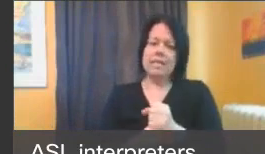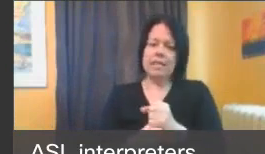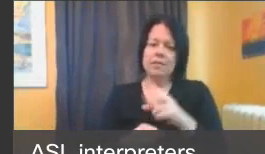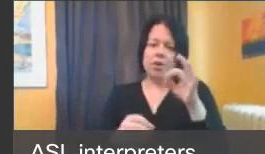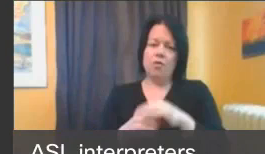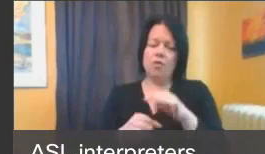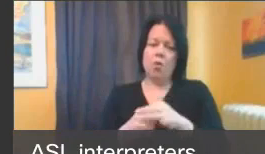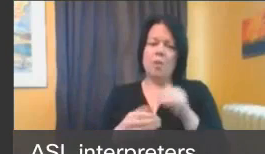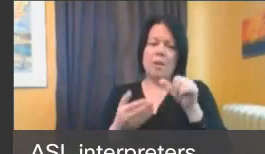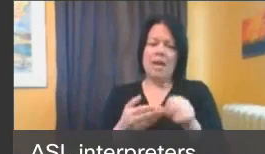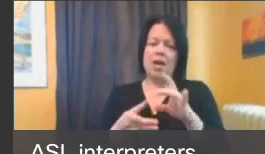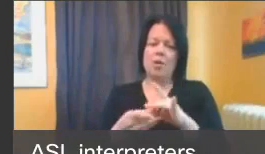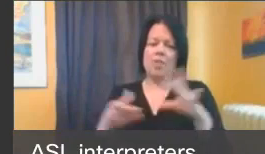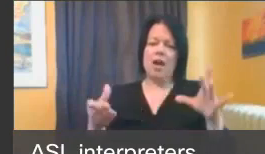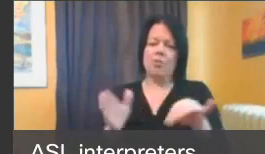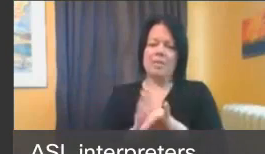without those identifiers.